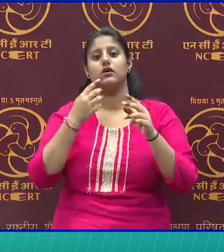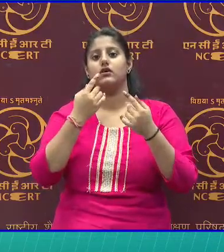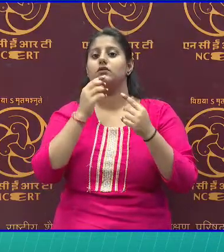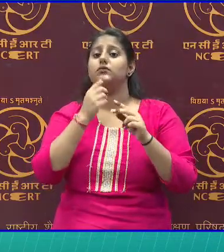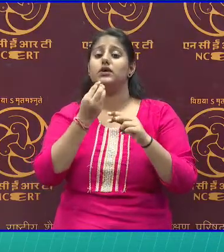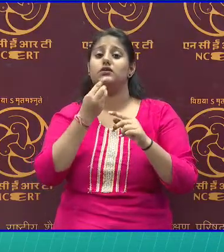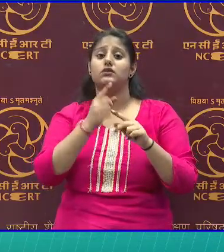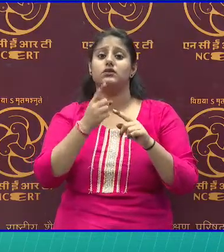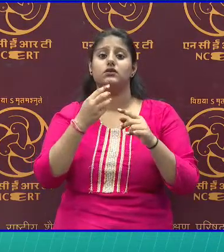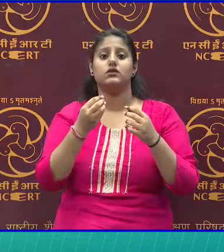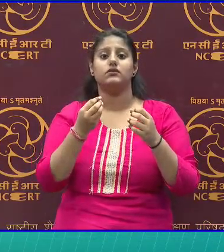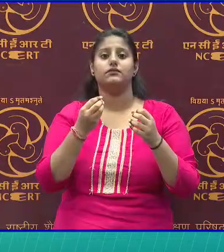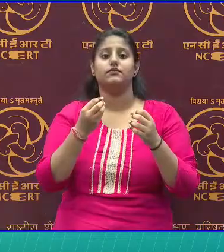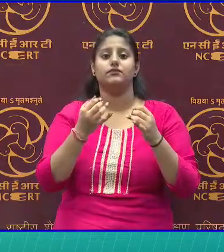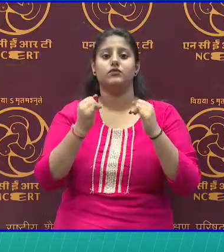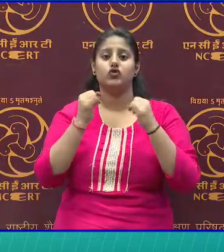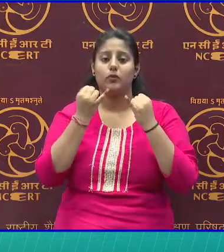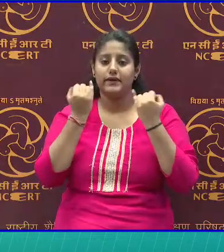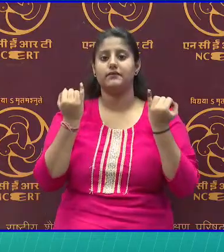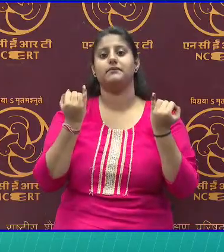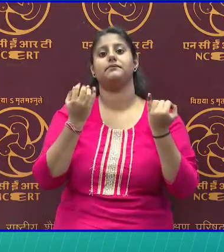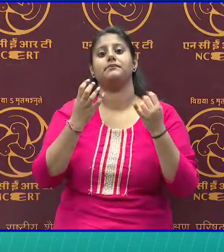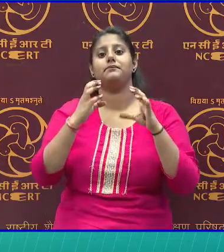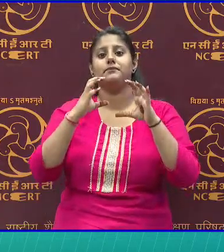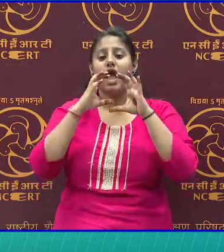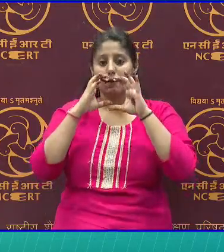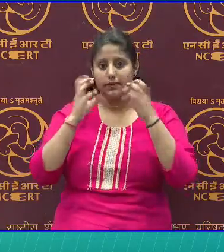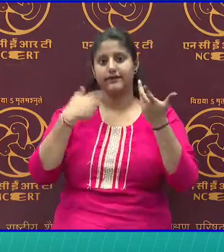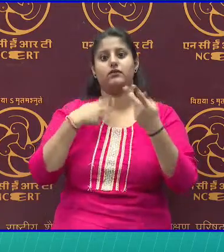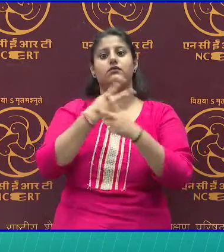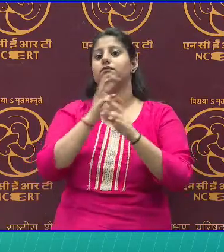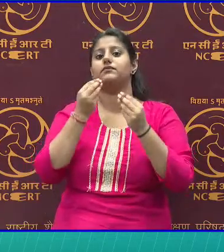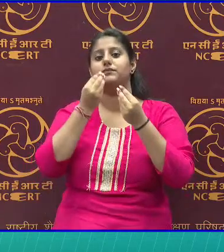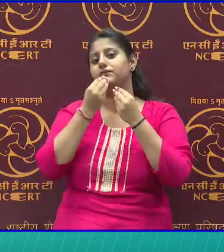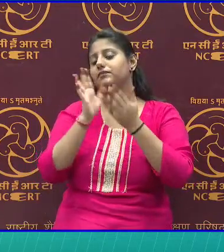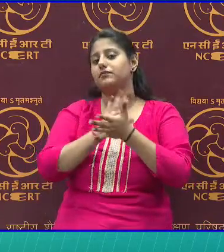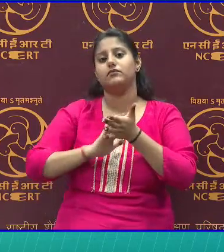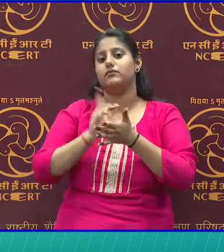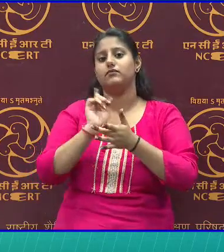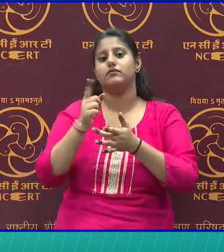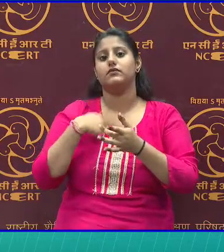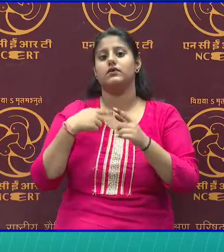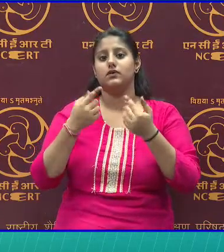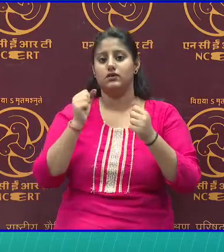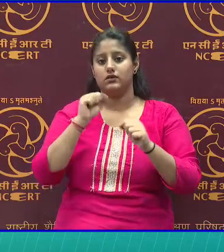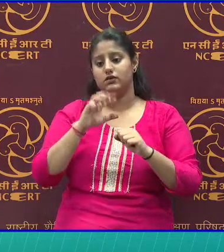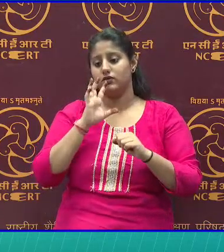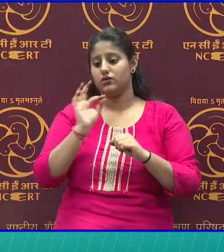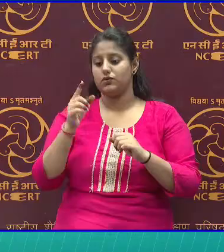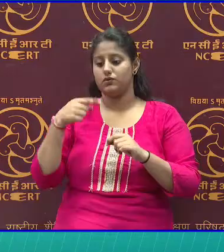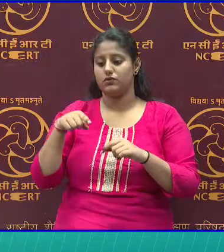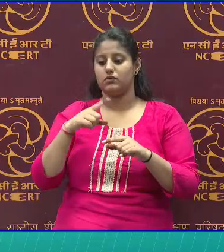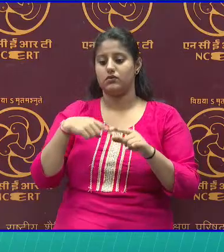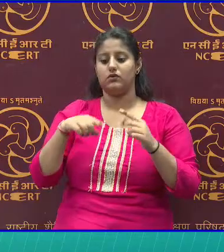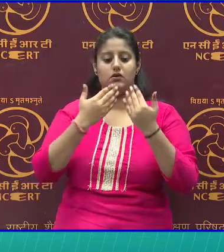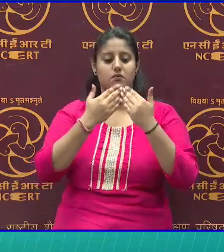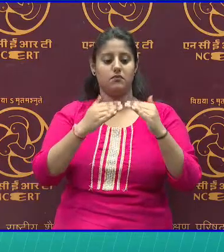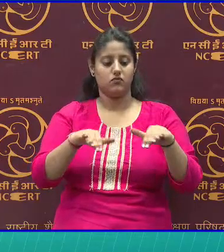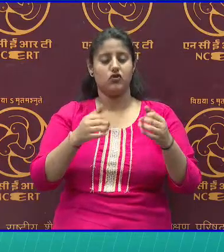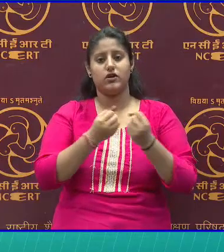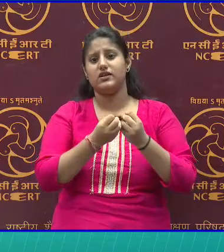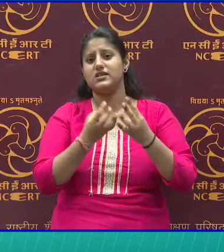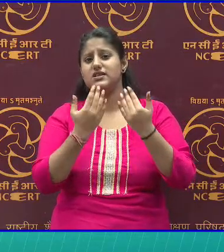food. Right. So that is very important. True. For children to understand, with so much advertising bombarding children, and